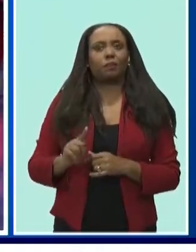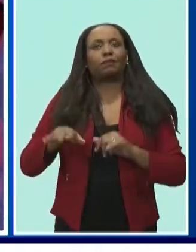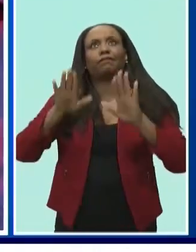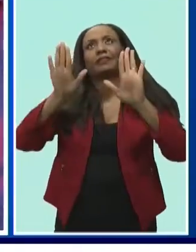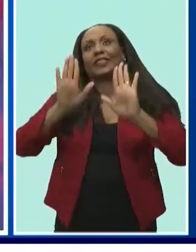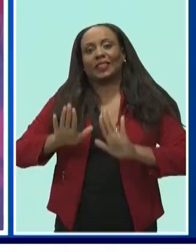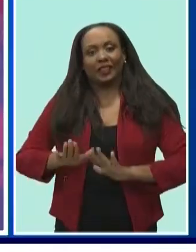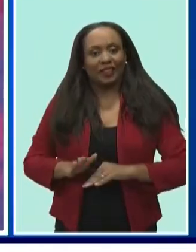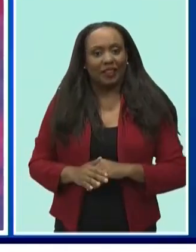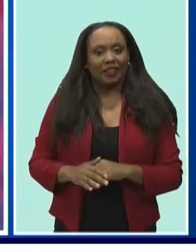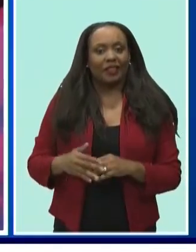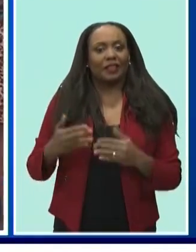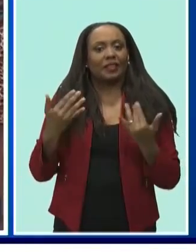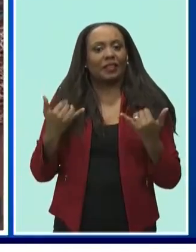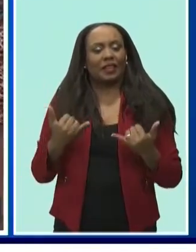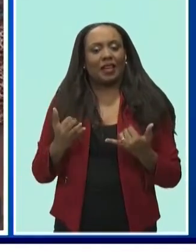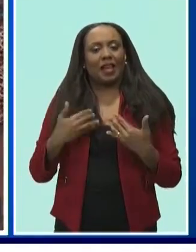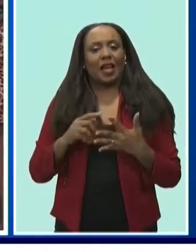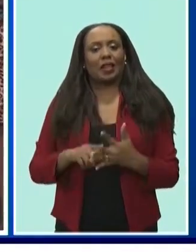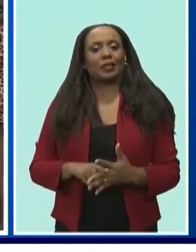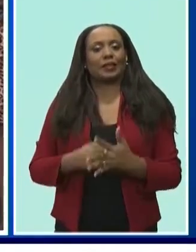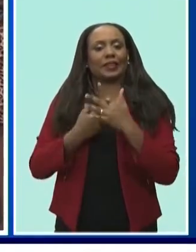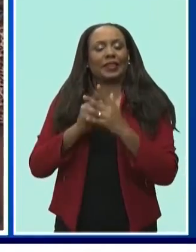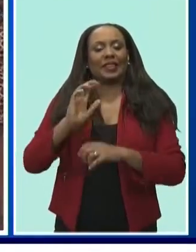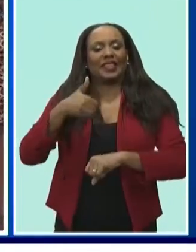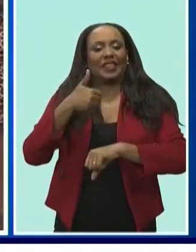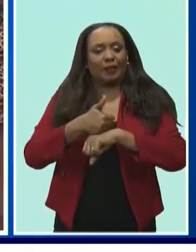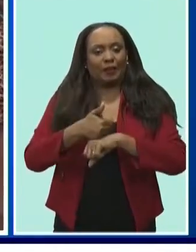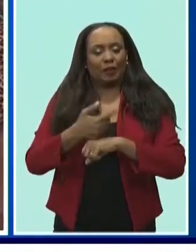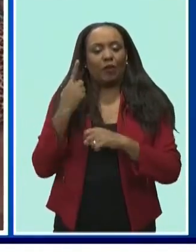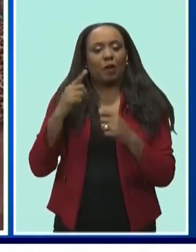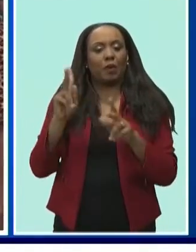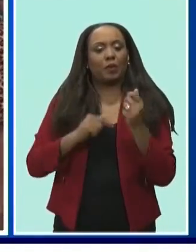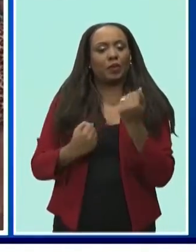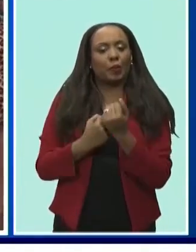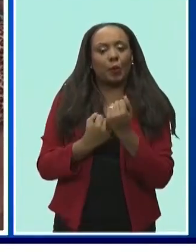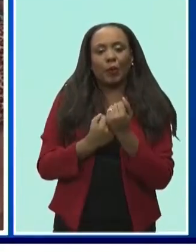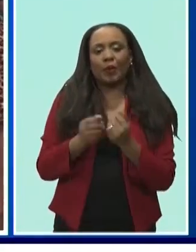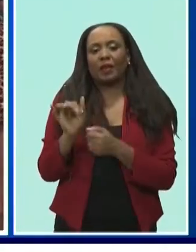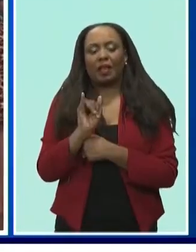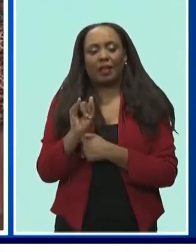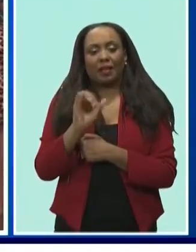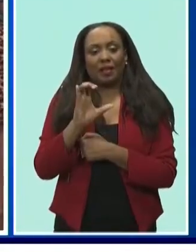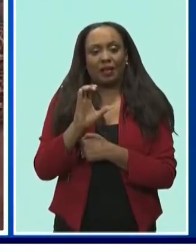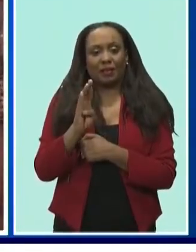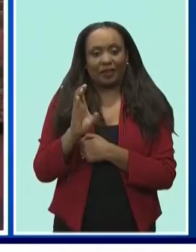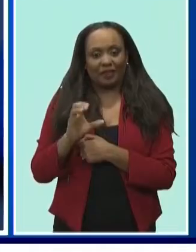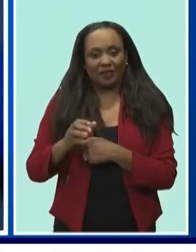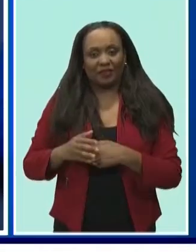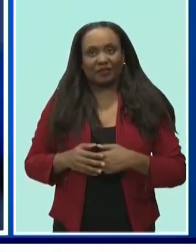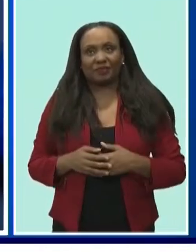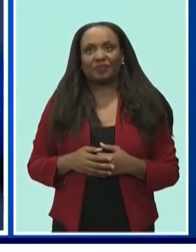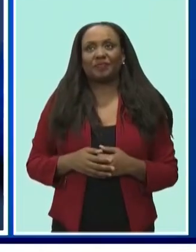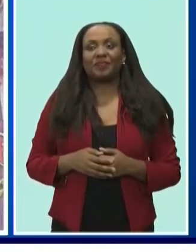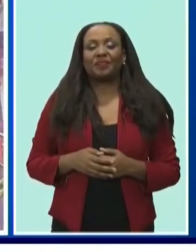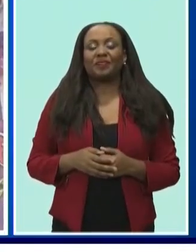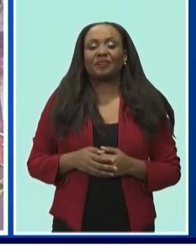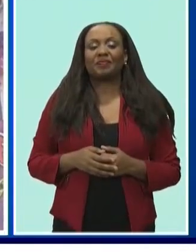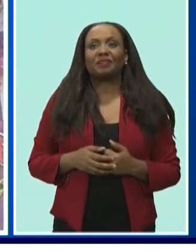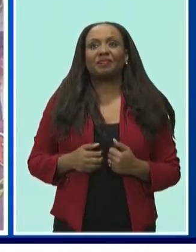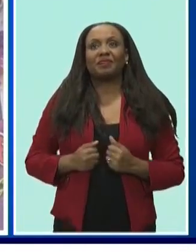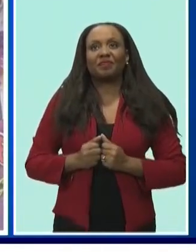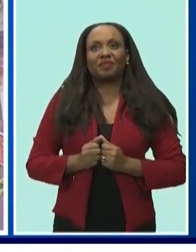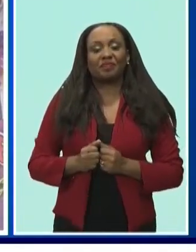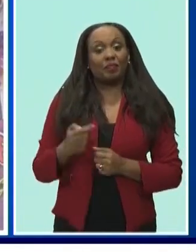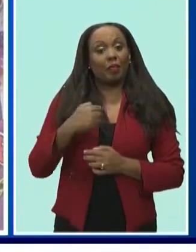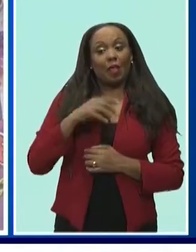the presence of sponsors, which included the Caribbean Broadcasting Corporation at Kensington Oval. I had the privilege of